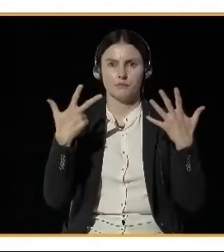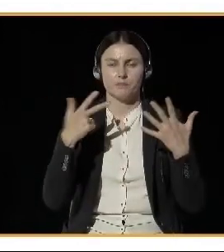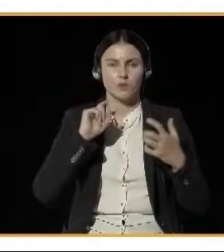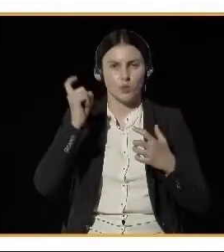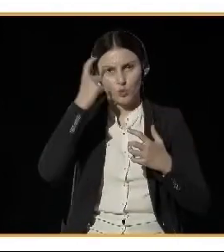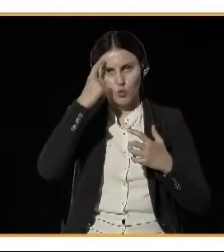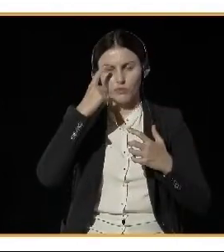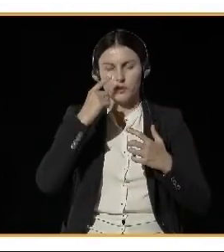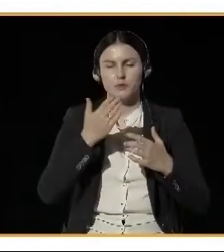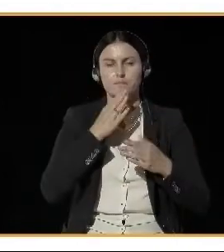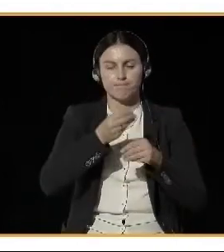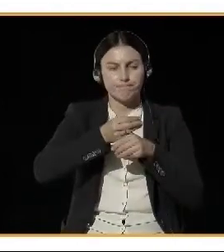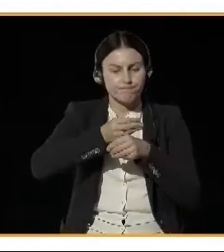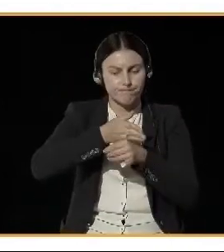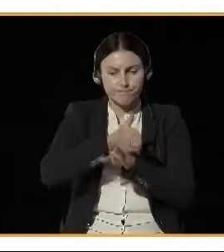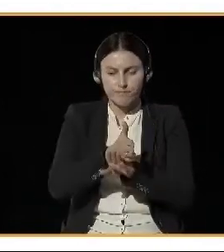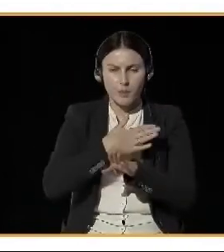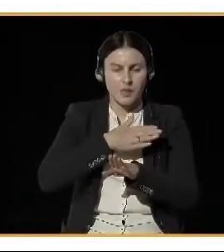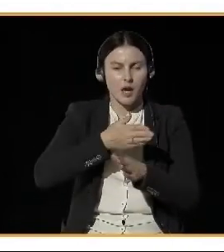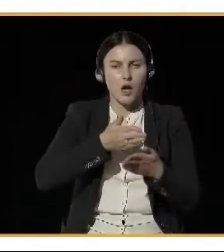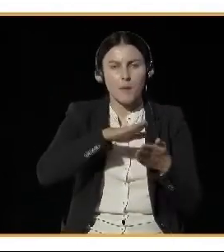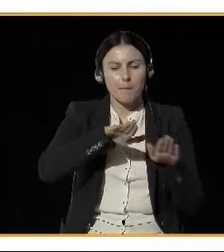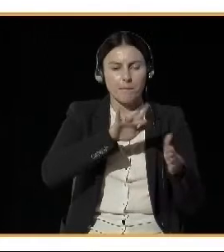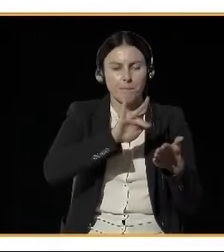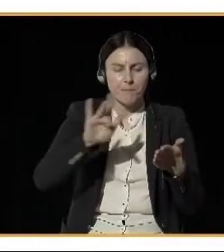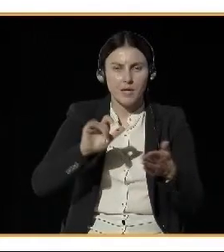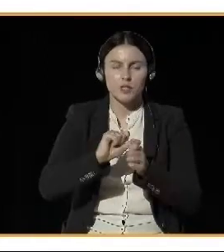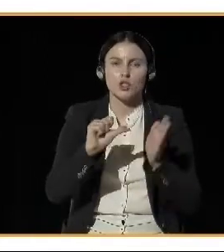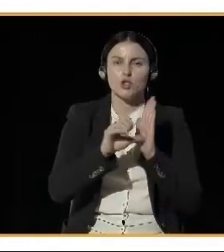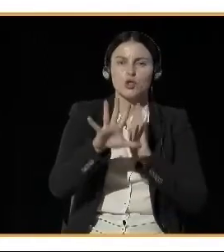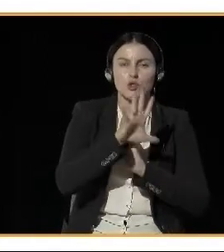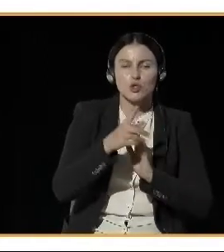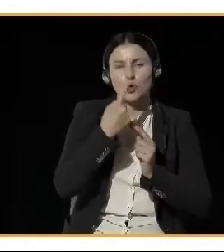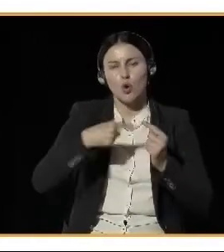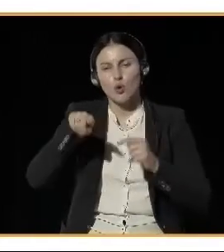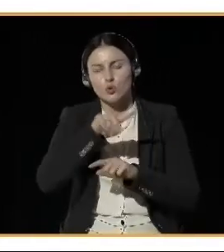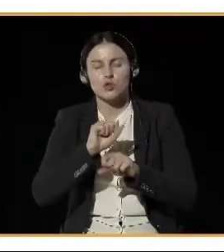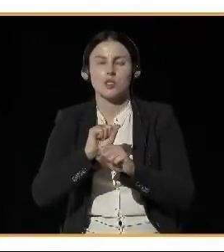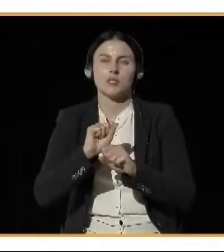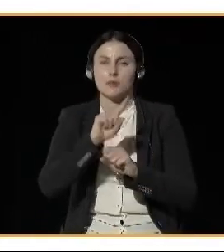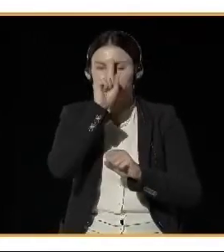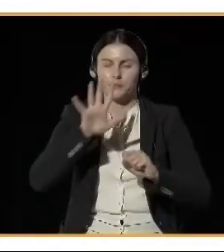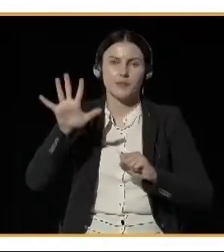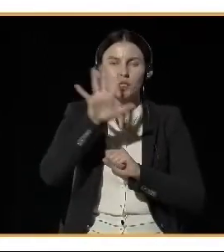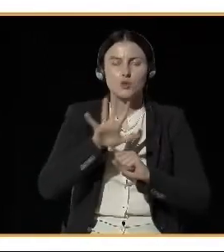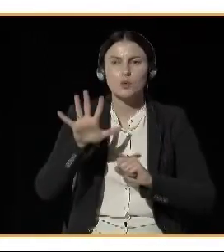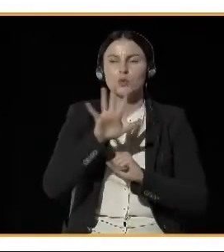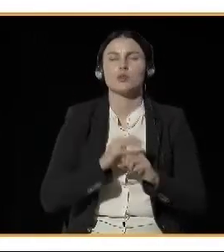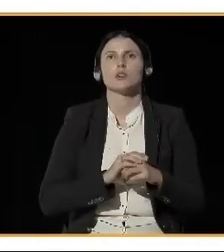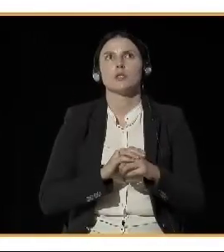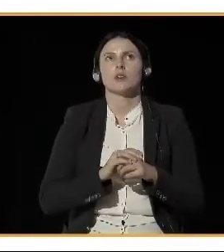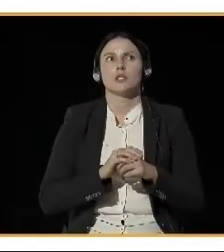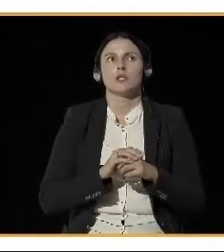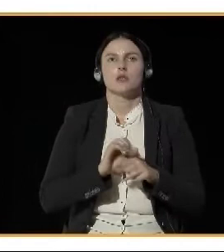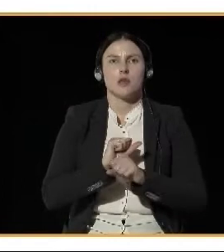is the social environment. As you can see it on the marked as a green color, and